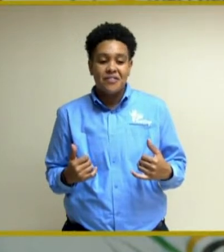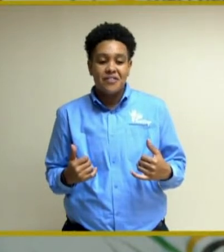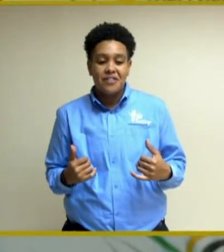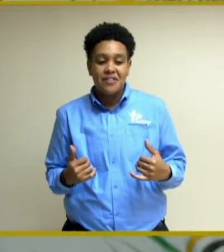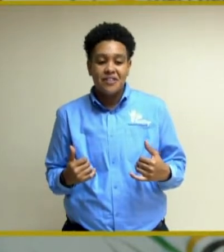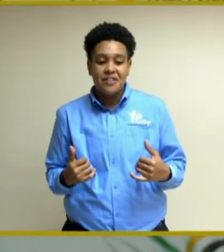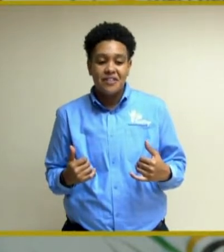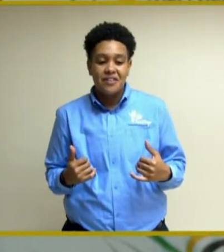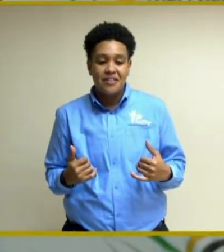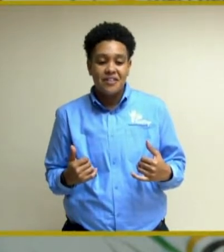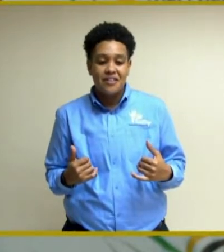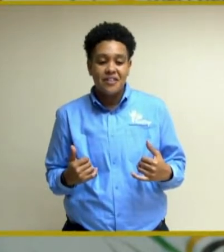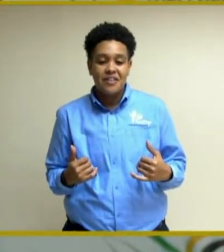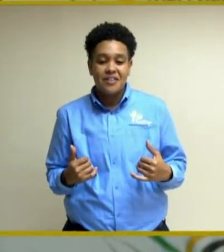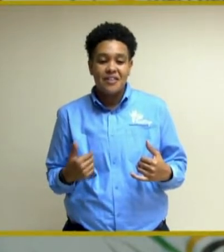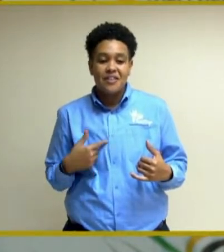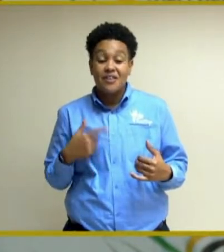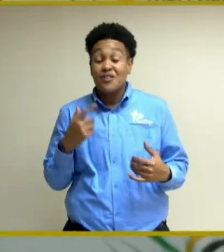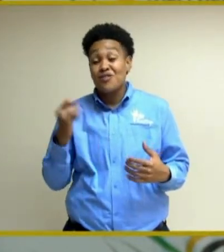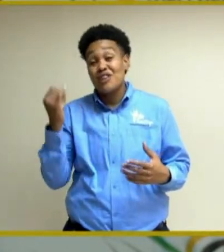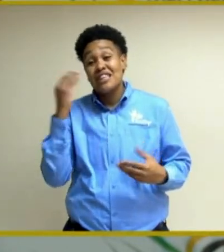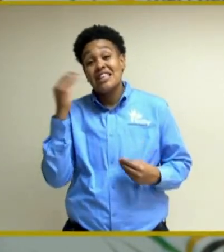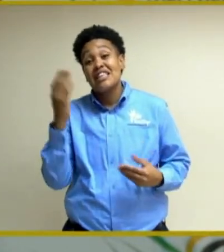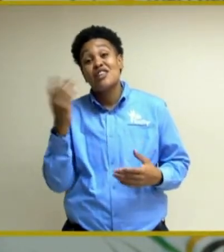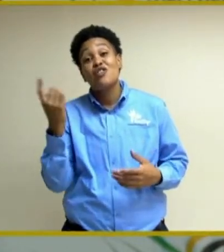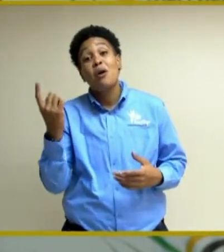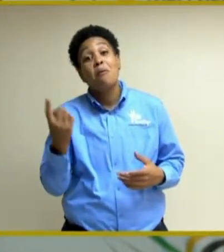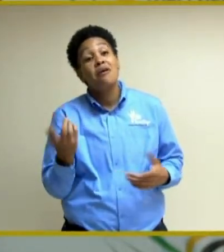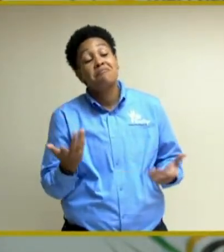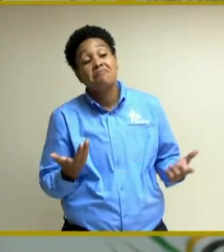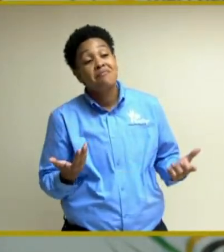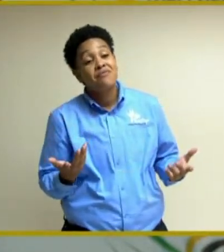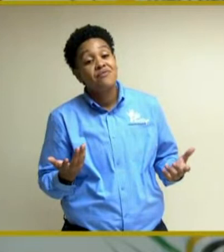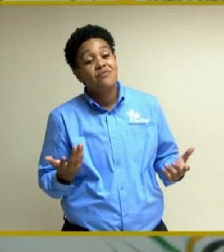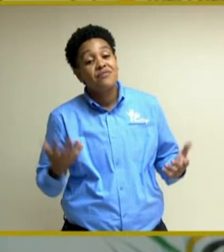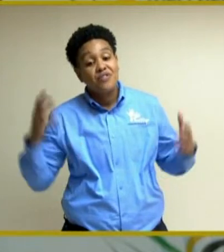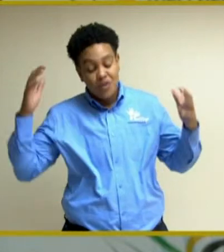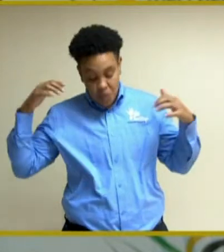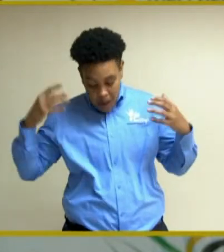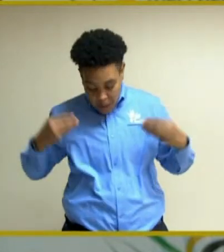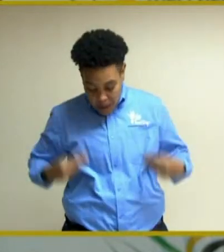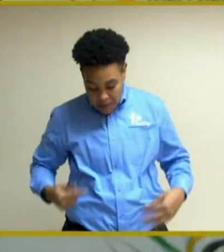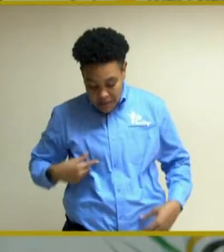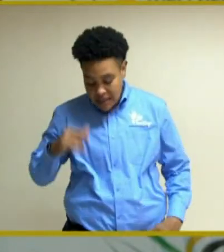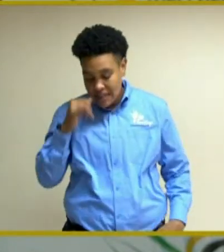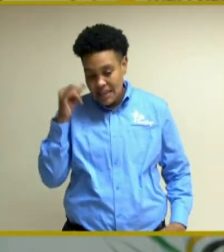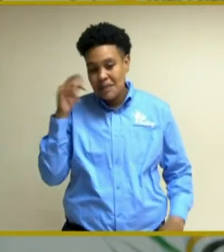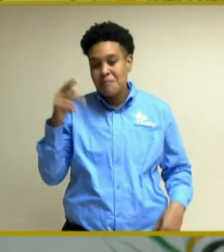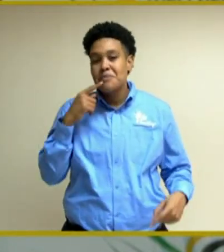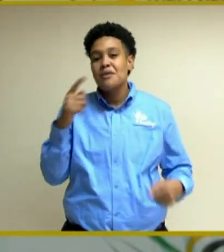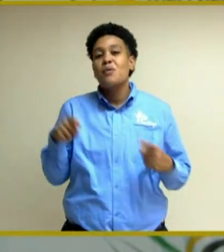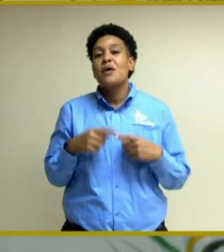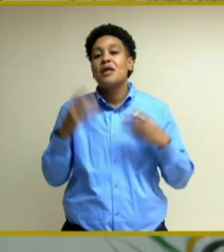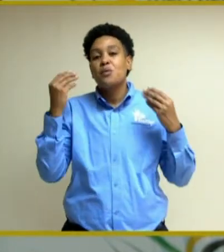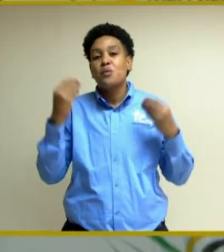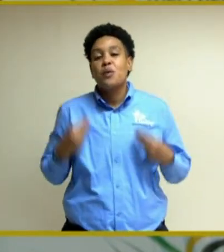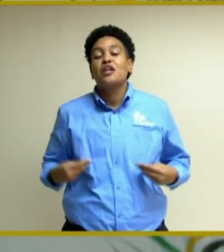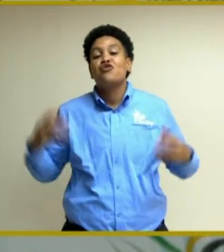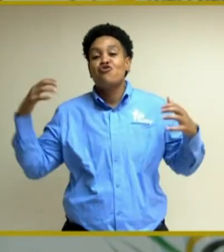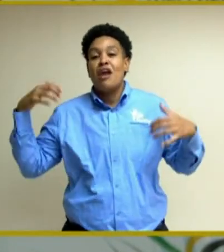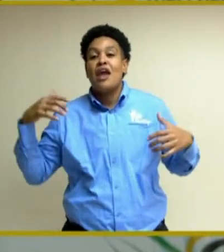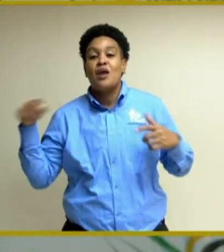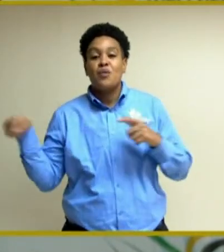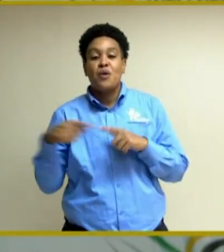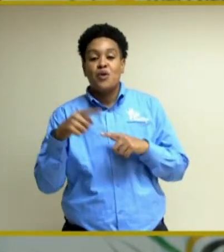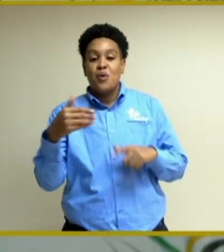Sorry. I was just saying to someone that the rain wet me yesterday. People always say when you get wet by the rain, when you